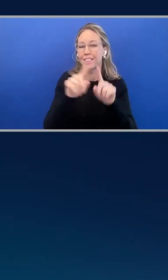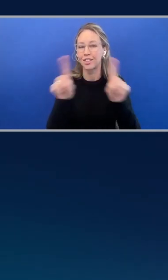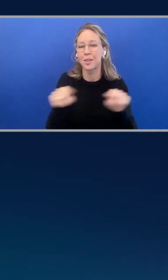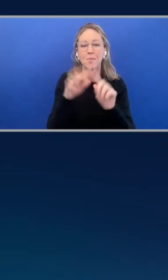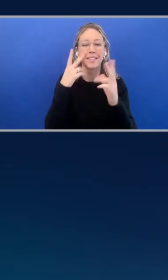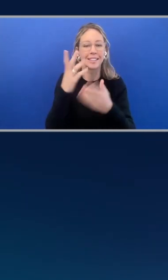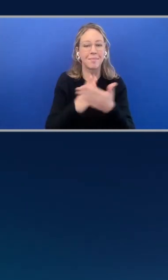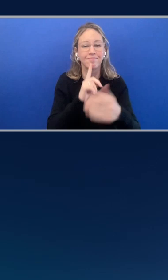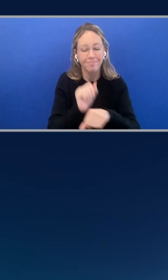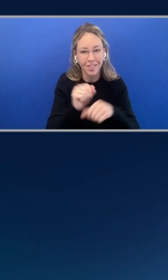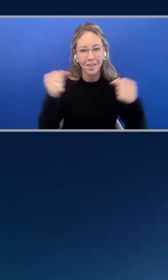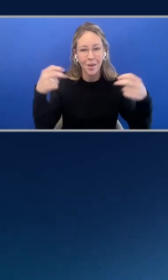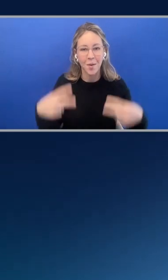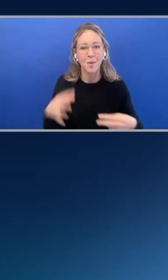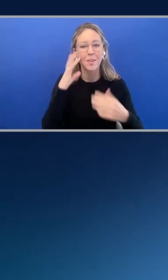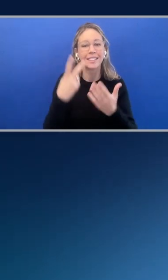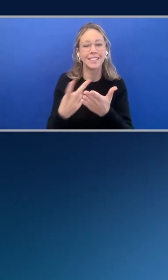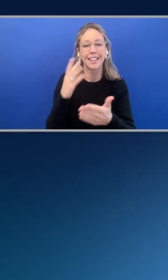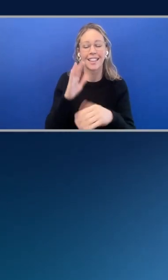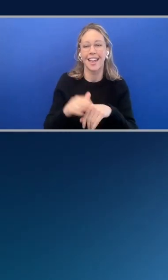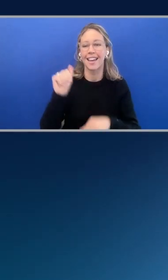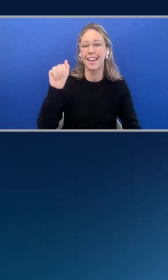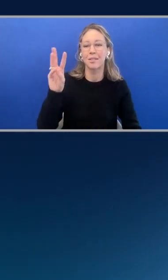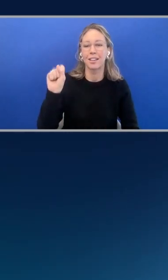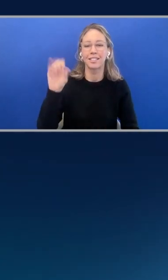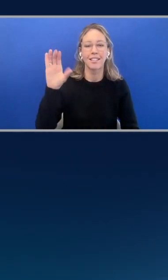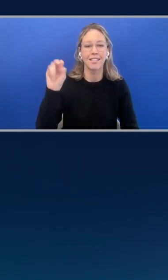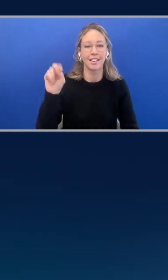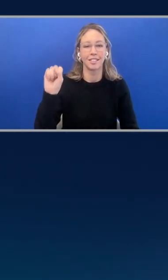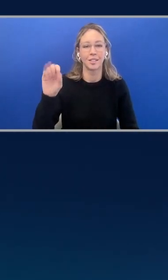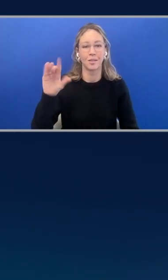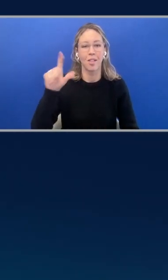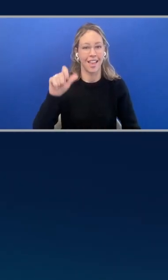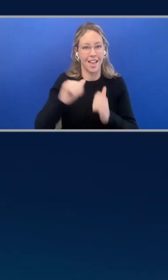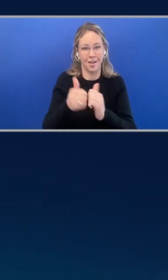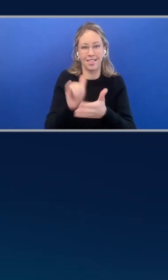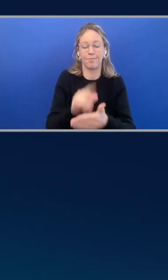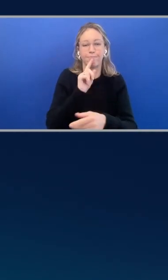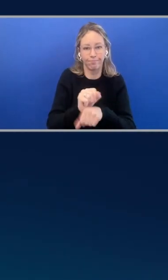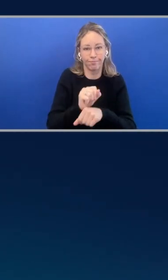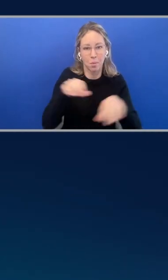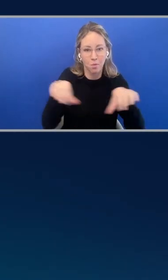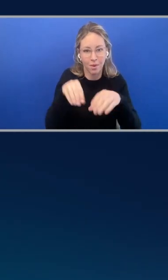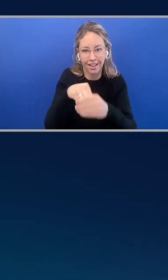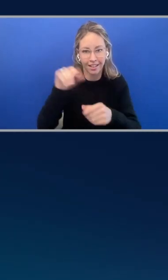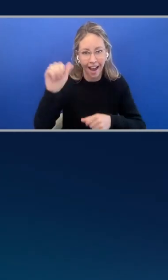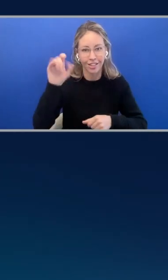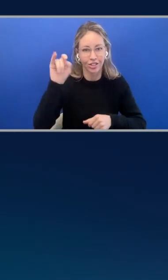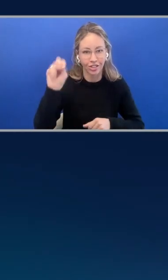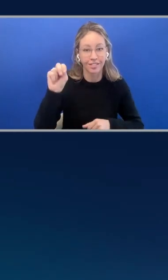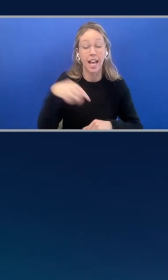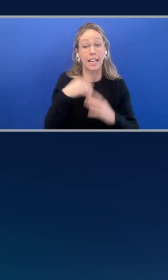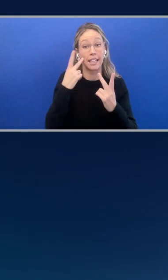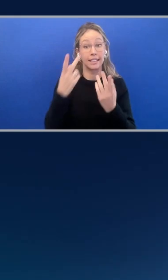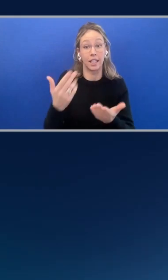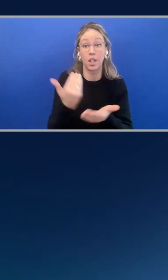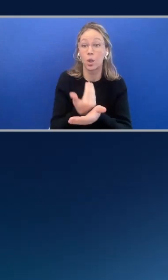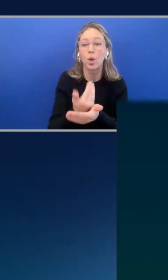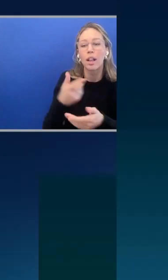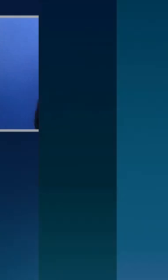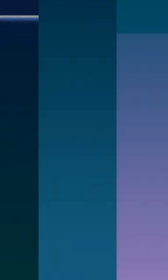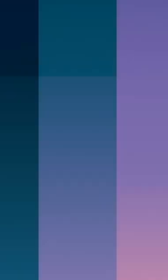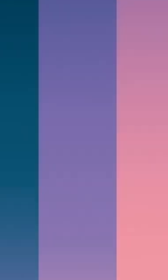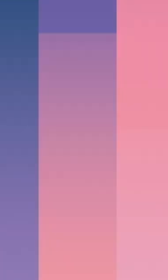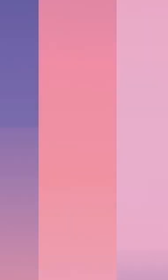code. We'll actually see some AWS console to see how this thing is performing in action, because what I can see right now and you, chat, cannot see yet is